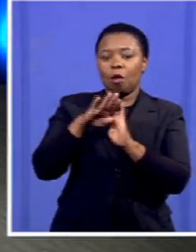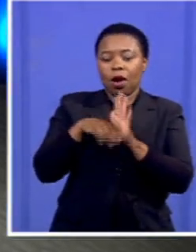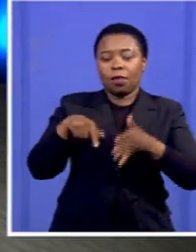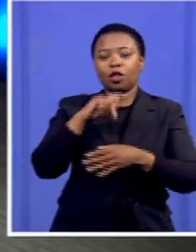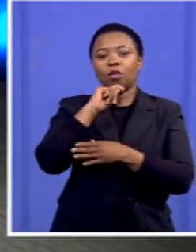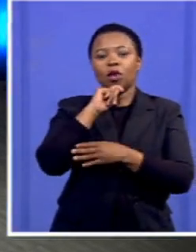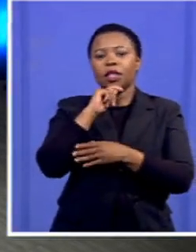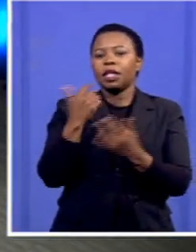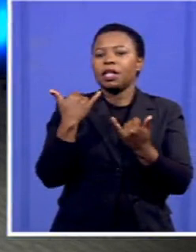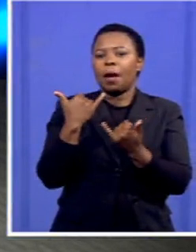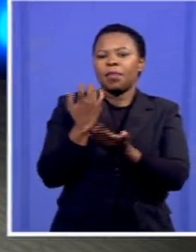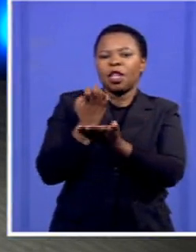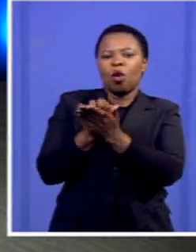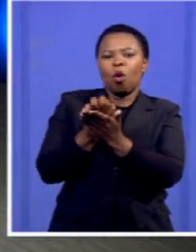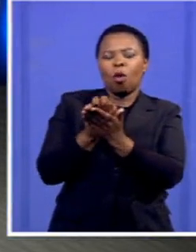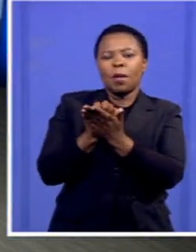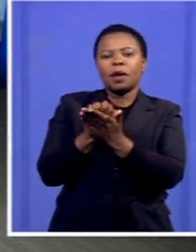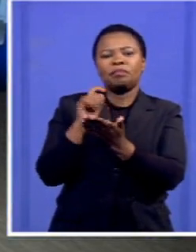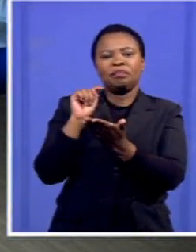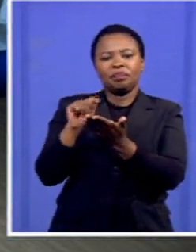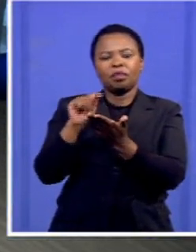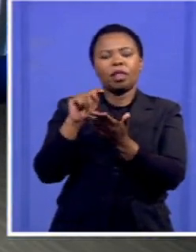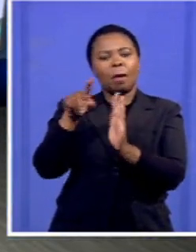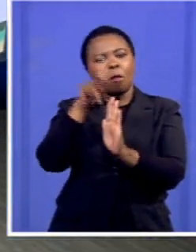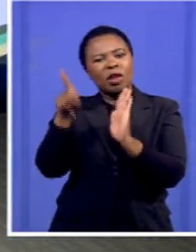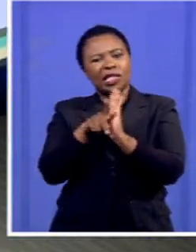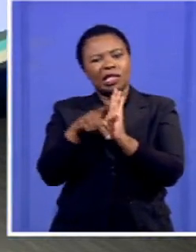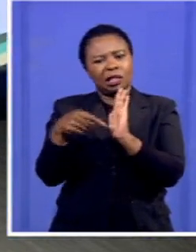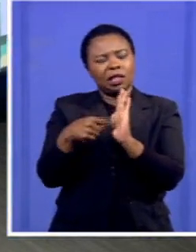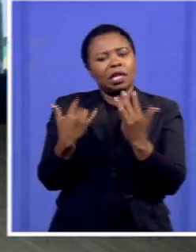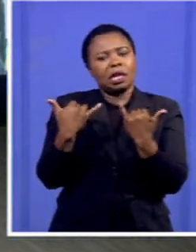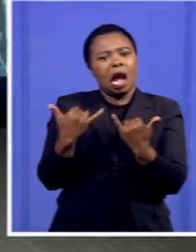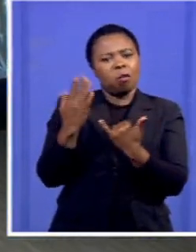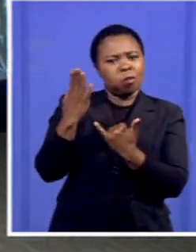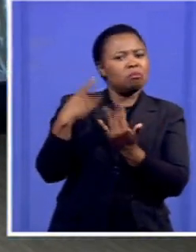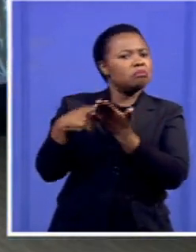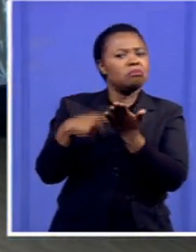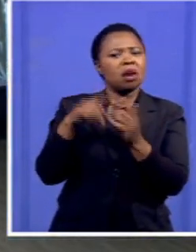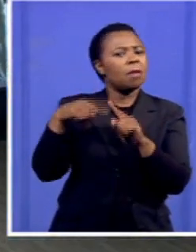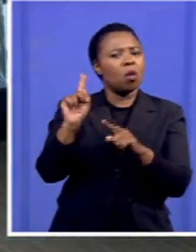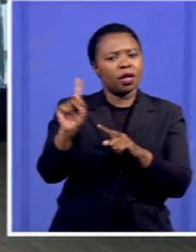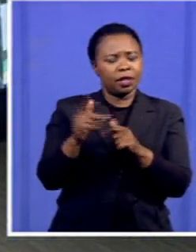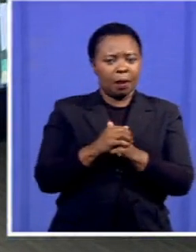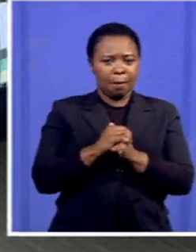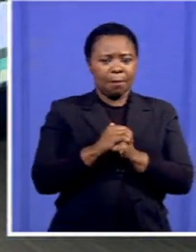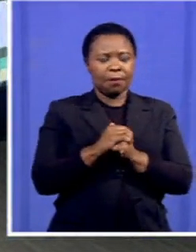What are some of the economic policies of interest this morning there?